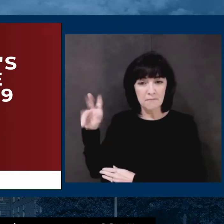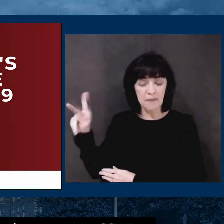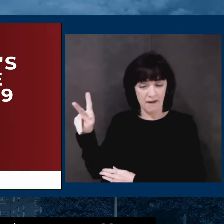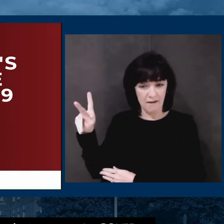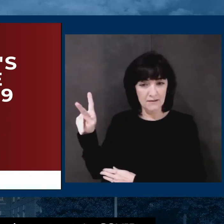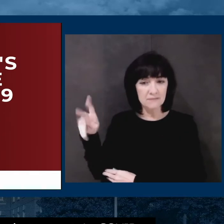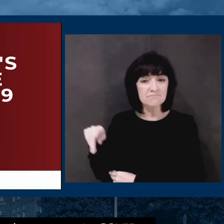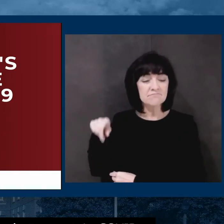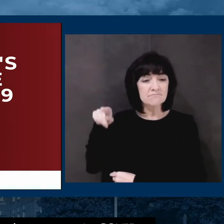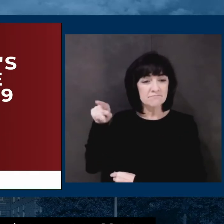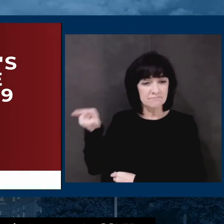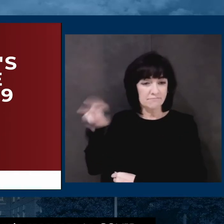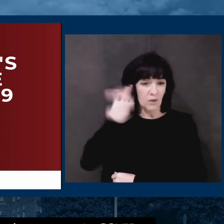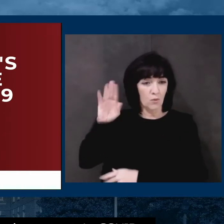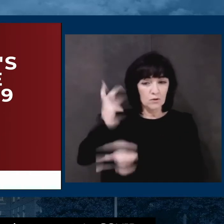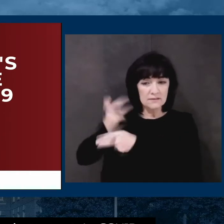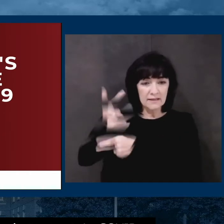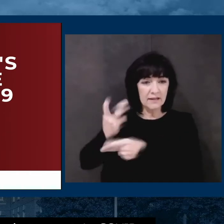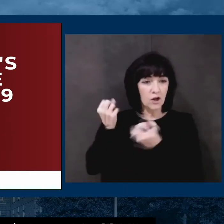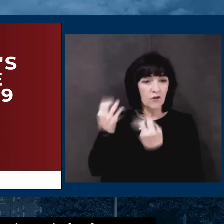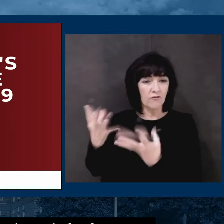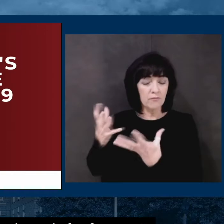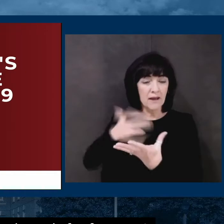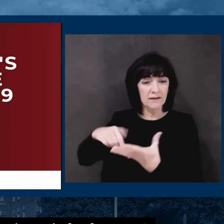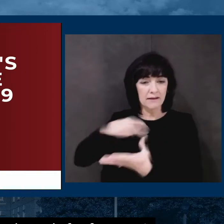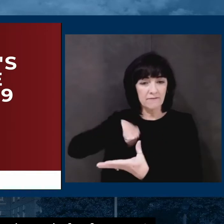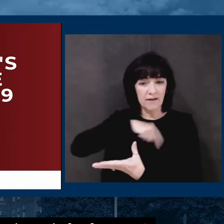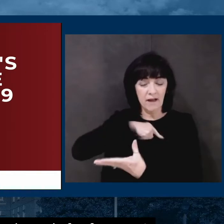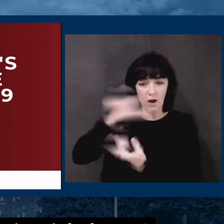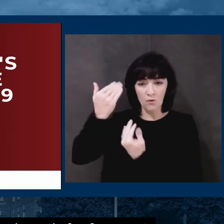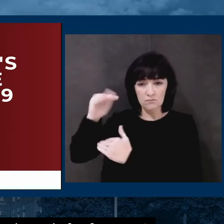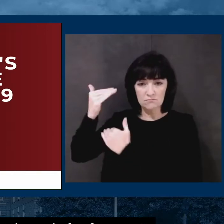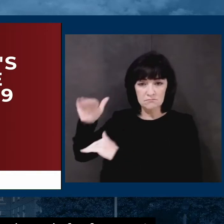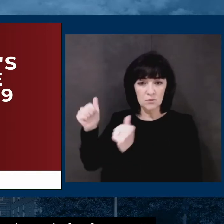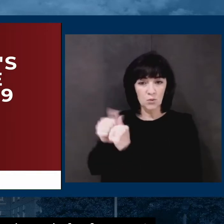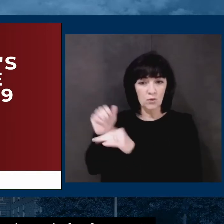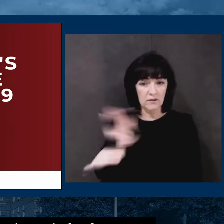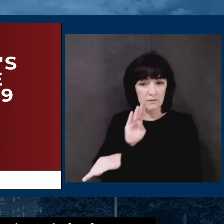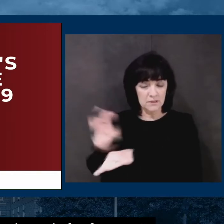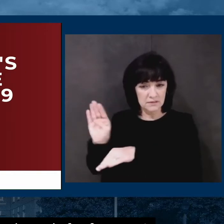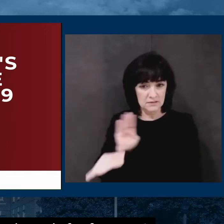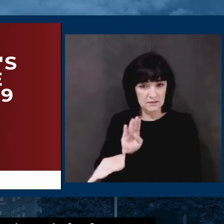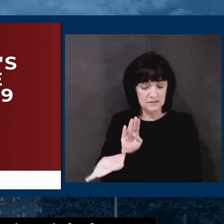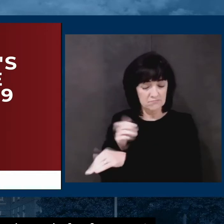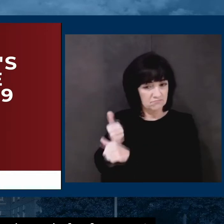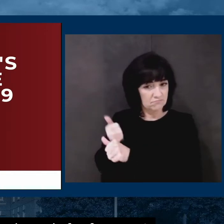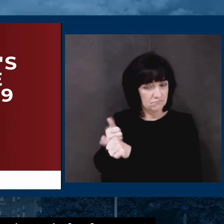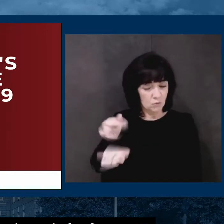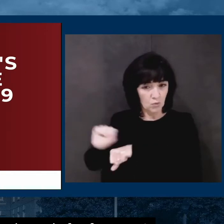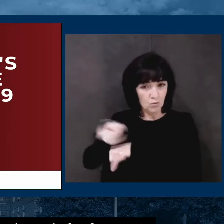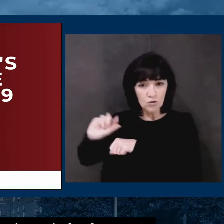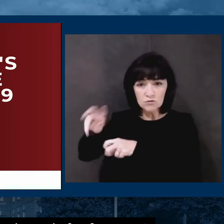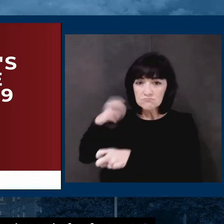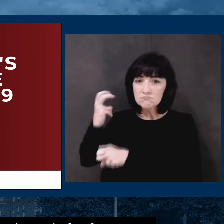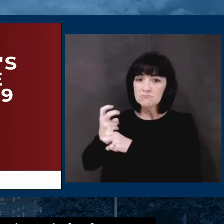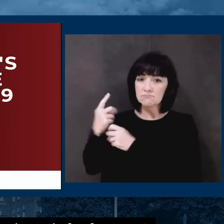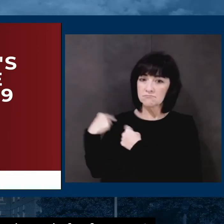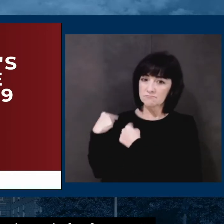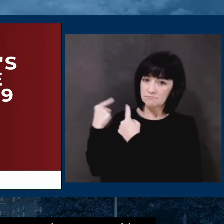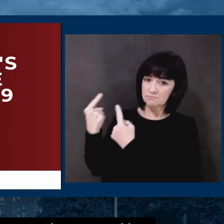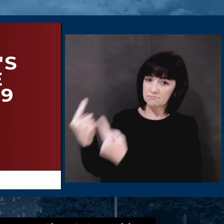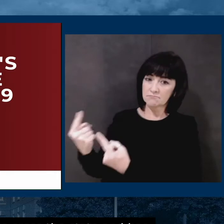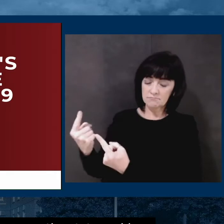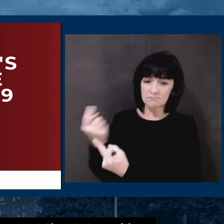of many of the restrictions that we have, and businesses across our state has been working really hard over the past